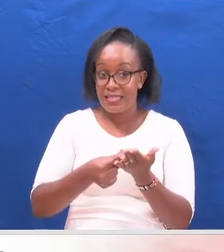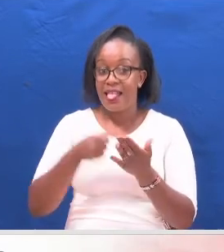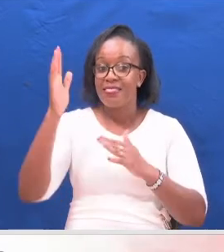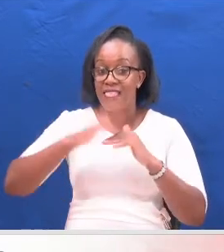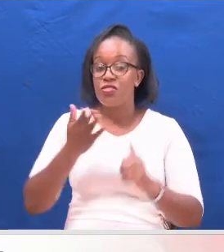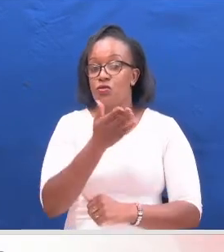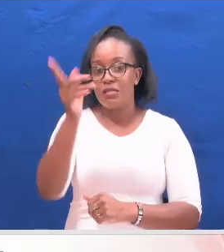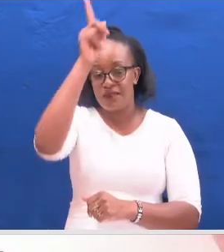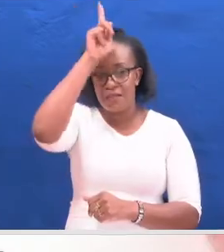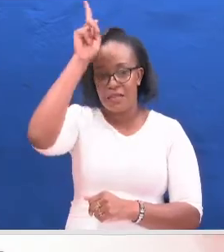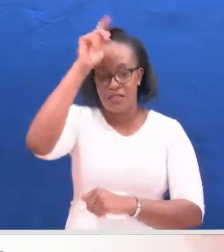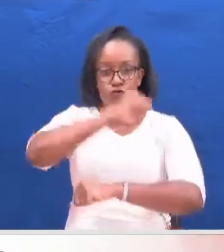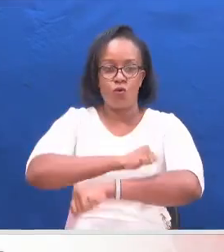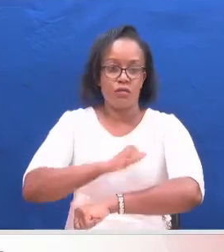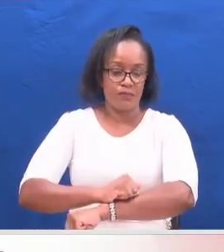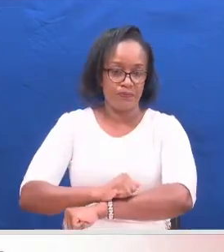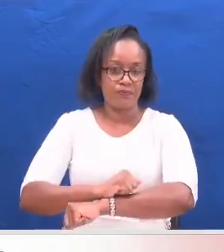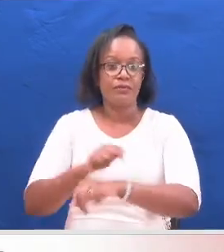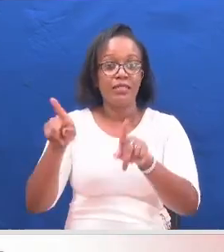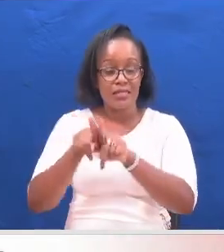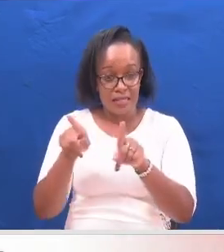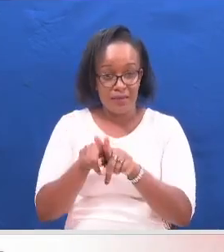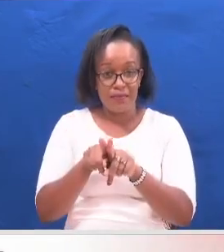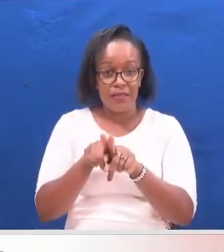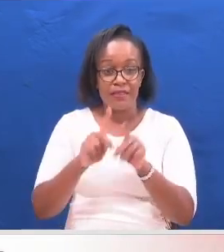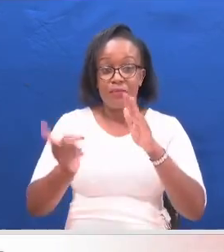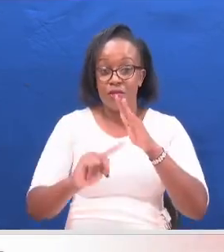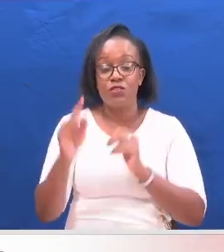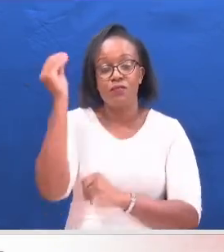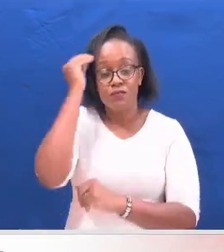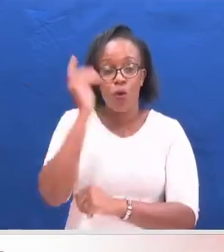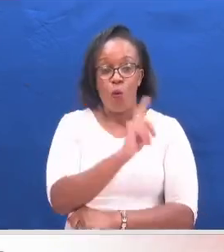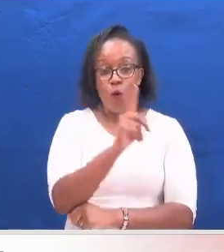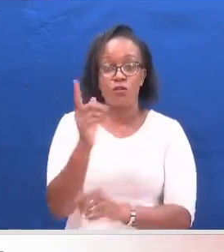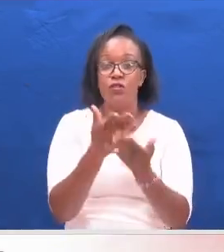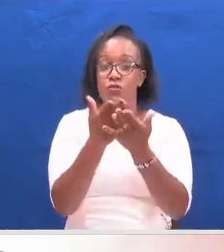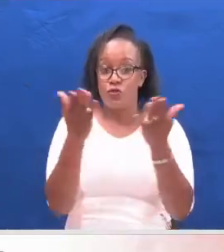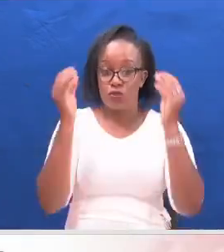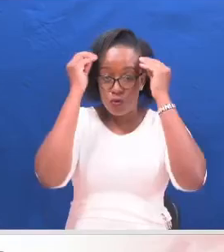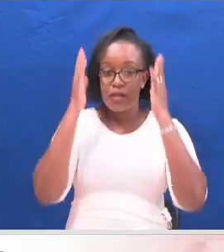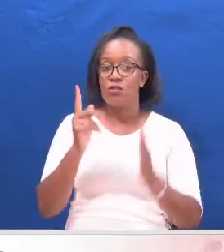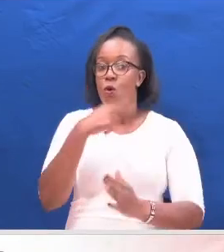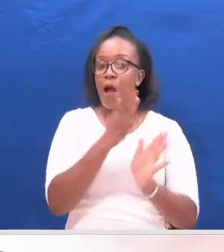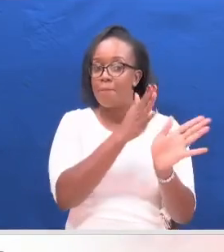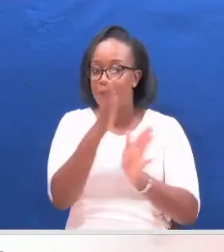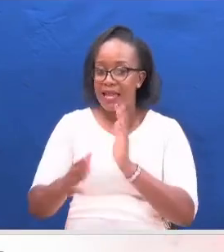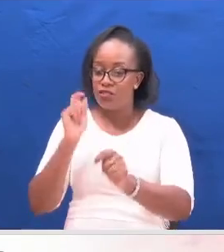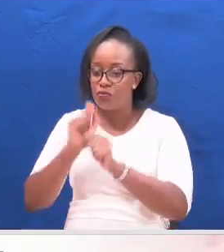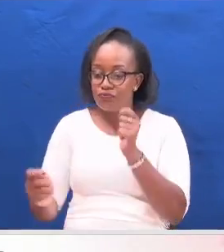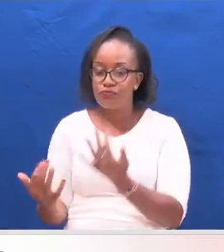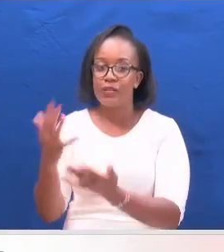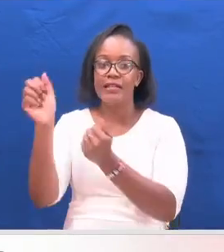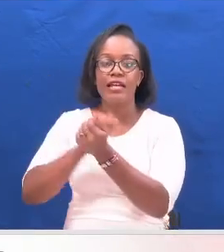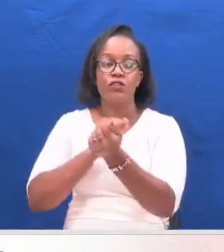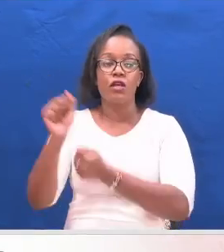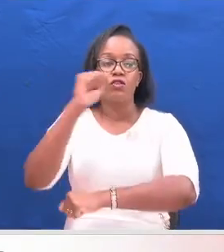schools in rural areas. Meanwhile, the Ministry of Education has warned learners of dire consequences for planning, burning and